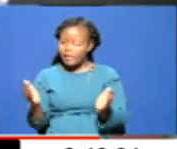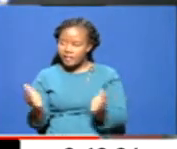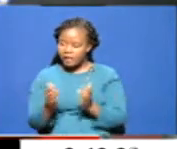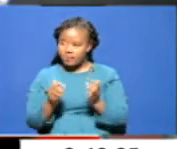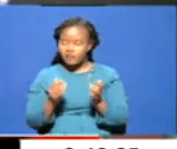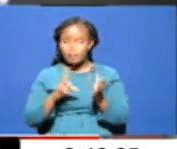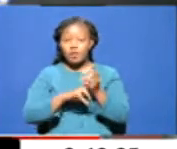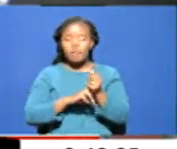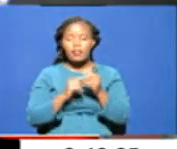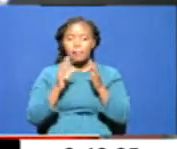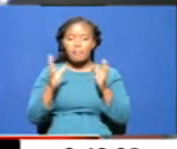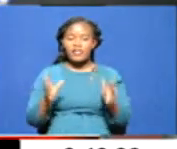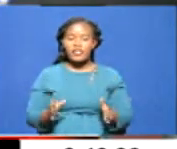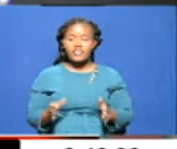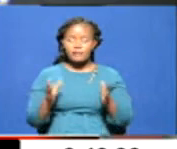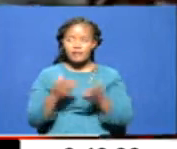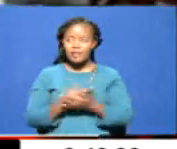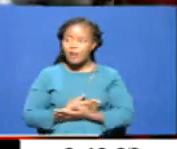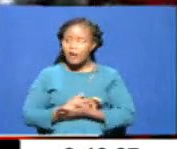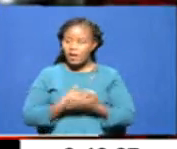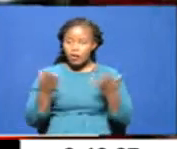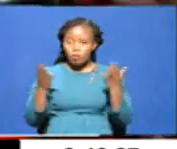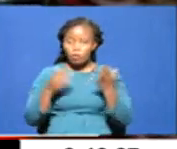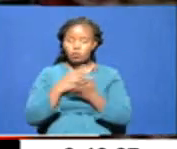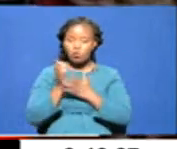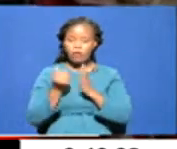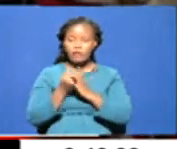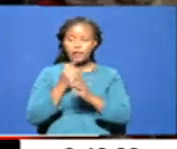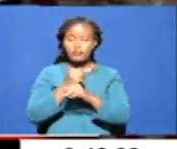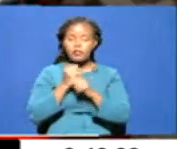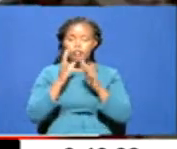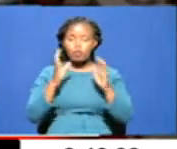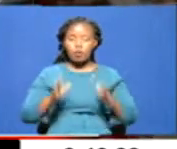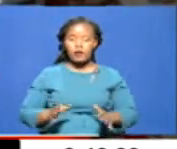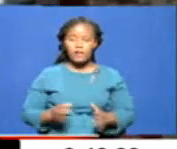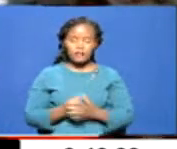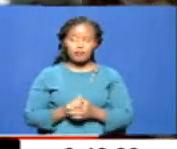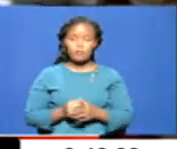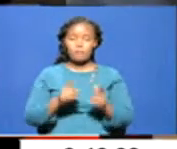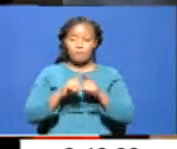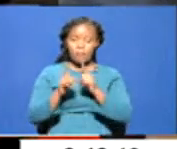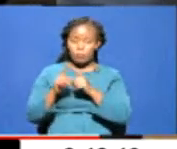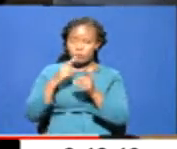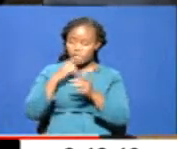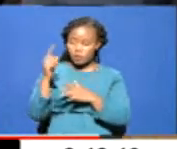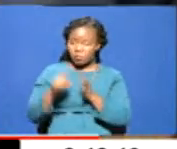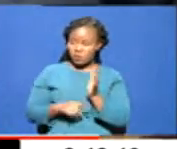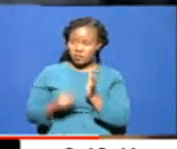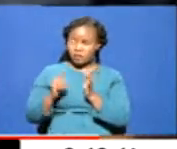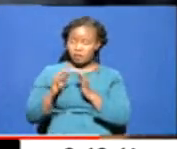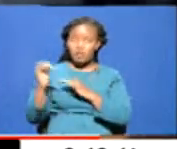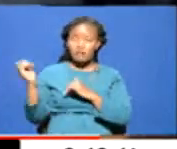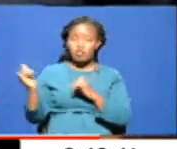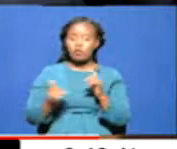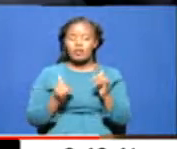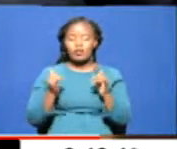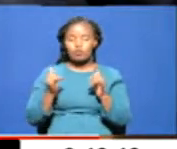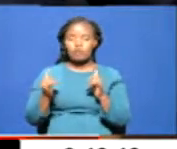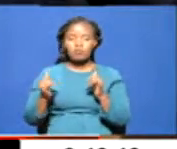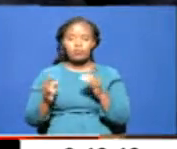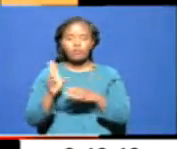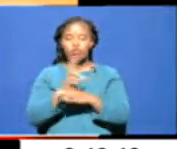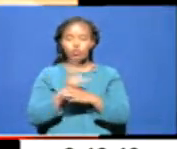partnership across all stakeholders. He noted the reintroduction of 16% VAT on cooking